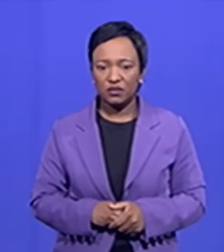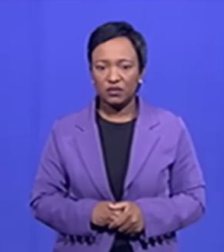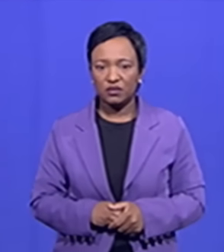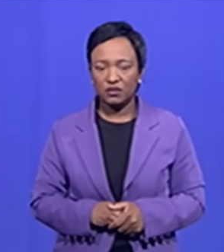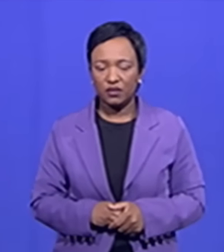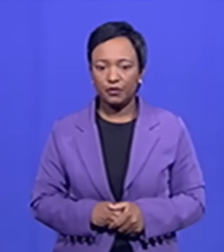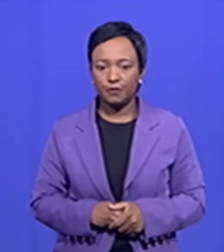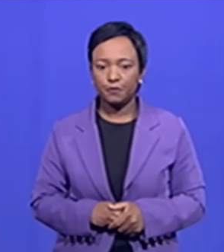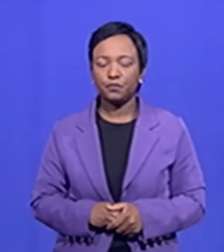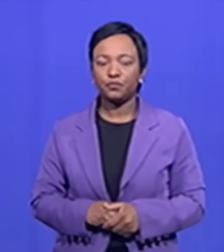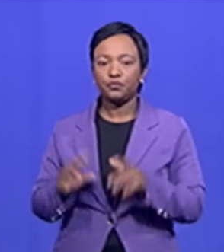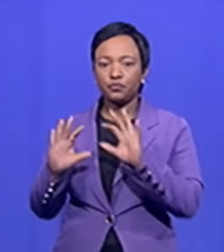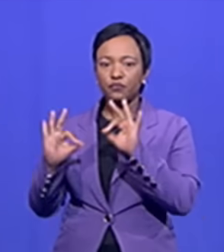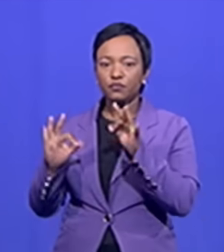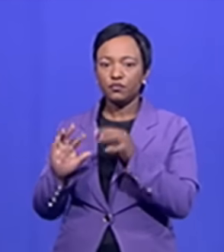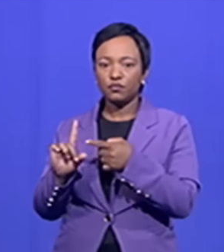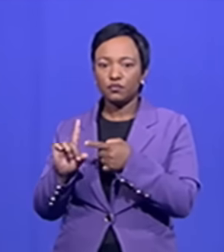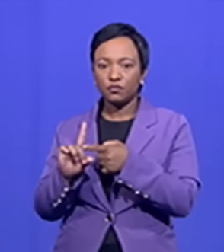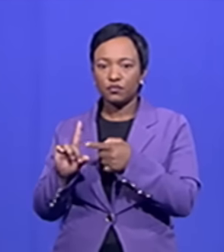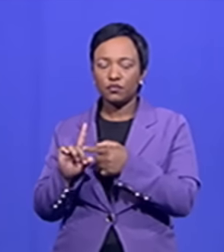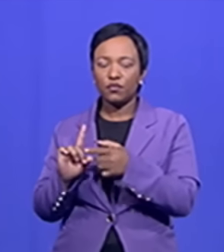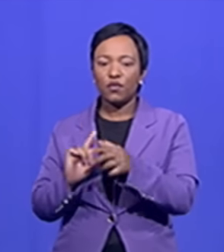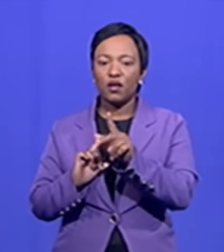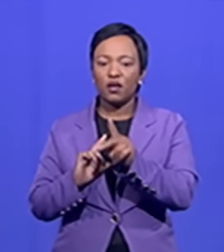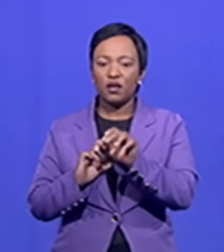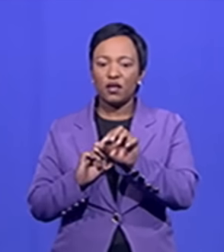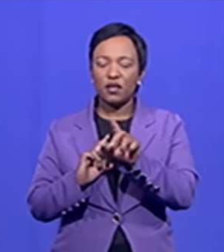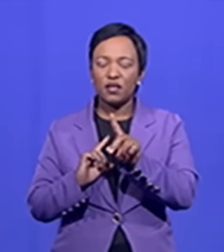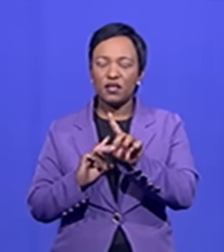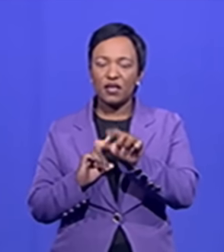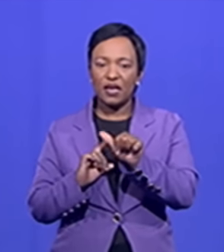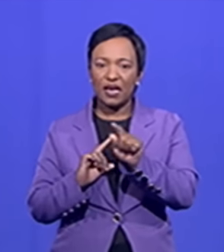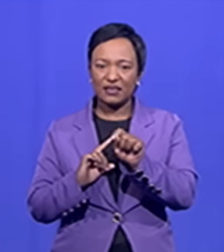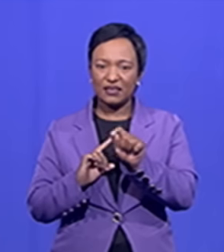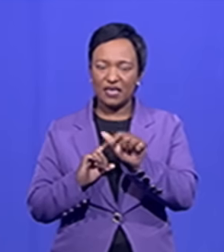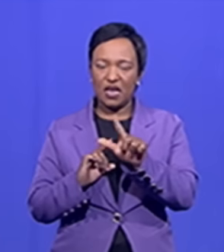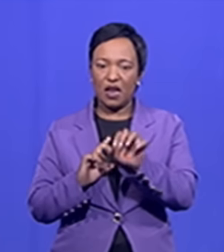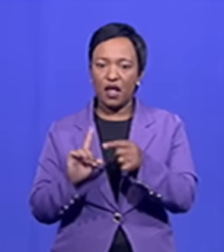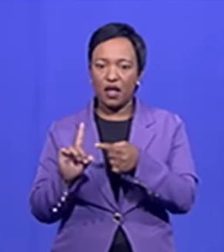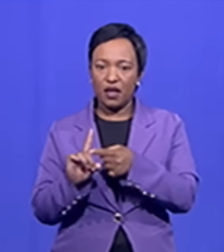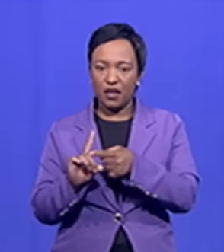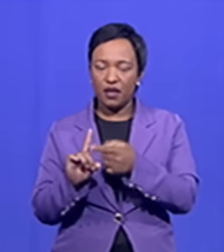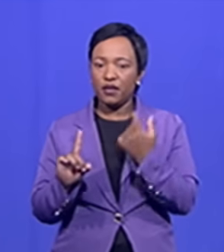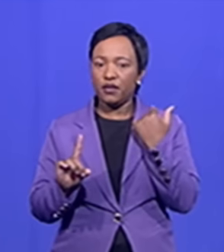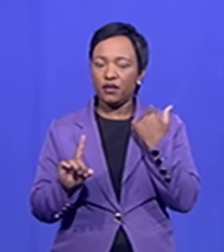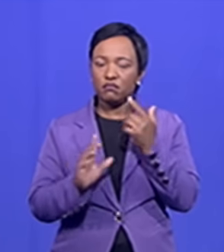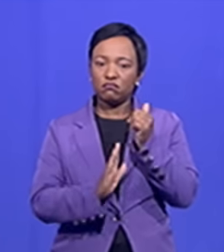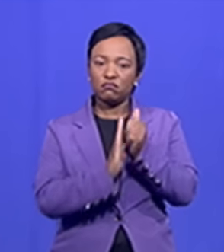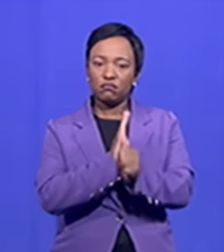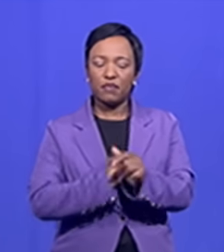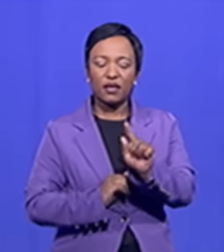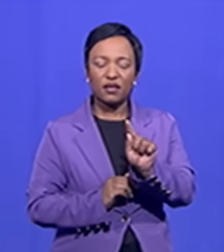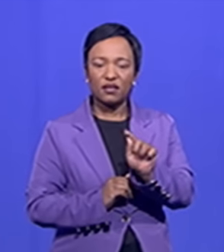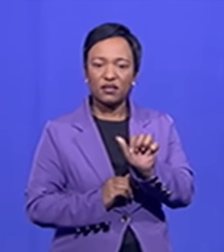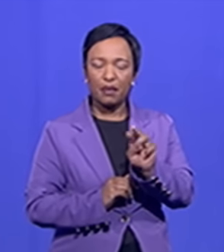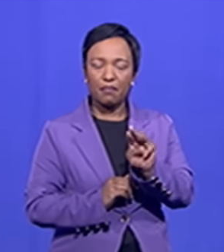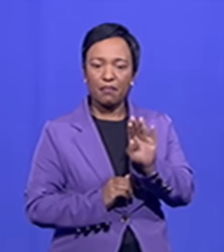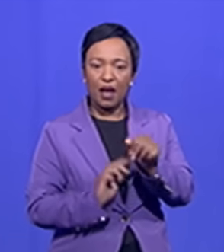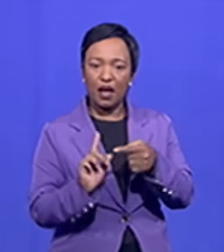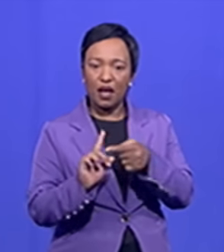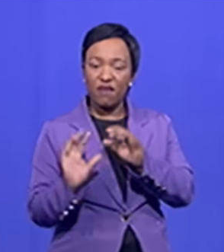Ba lelapa la ga ke dilatila seitshero wa dingwaga di le 35 yo go begwang fa a bolailwe ke Themba Phakalane ba santse ba